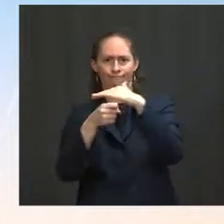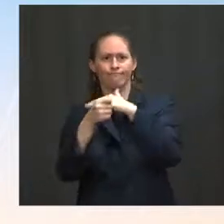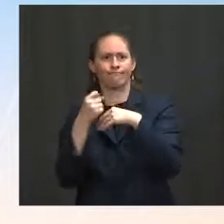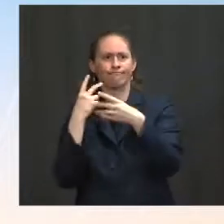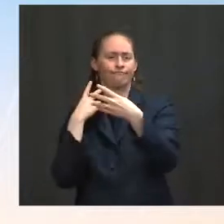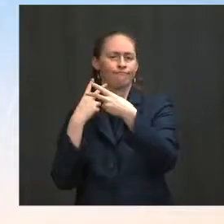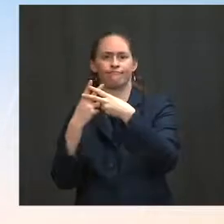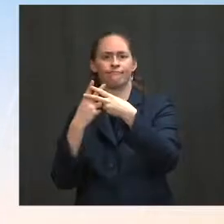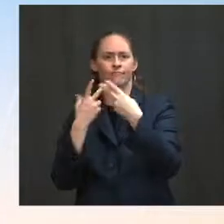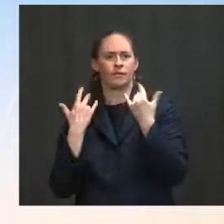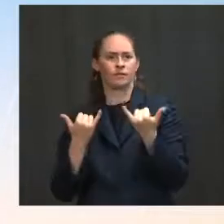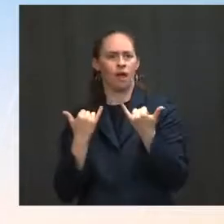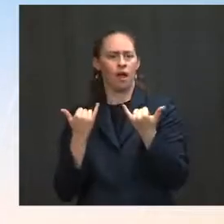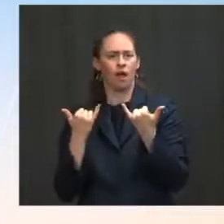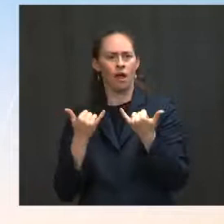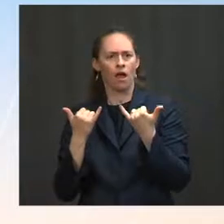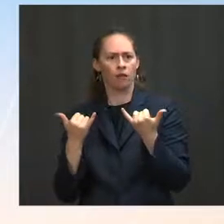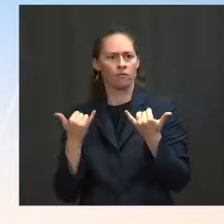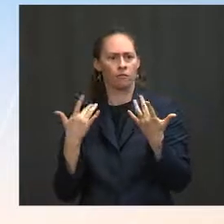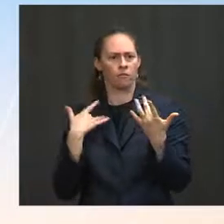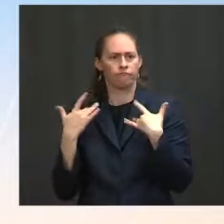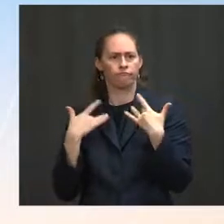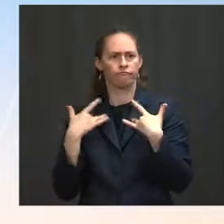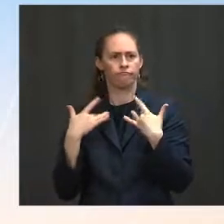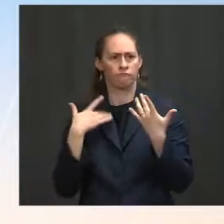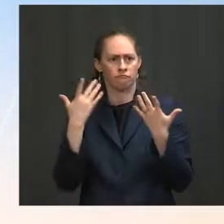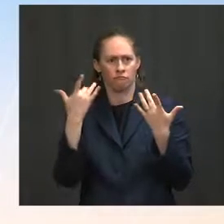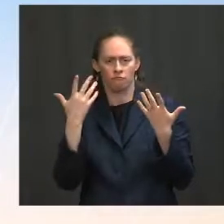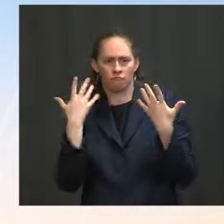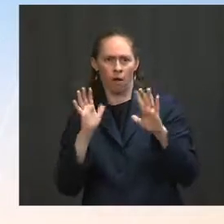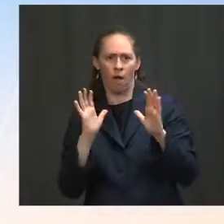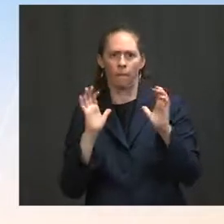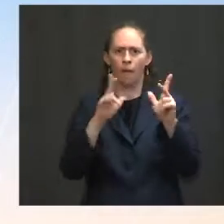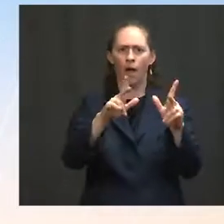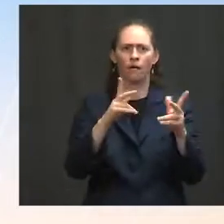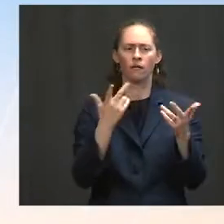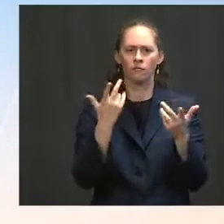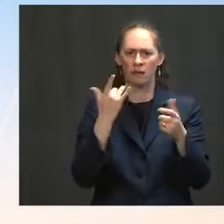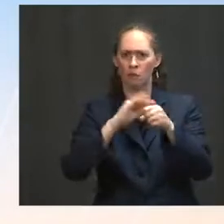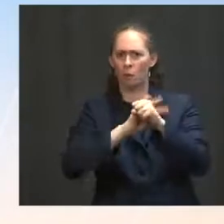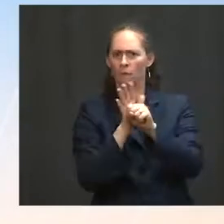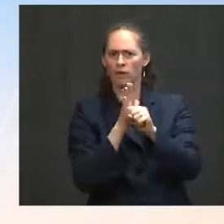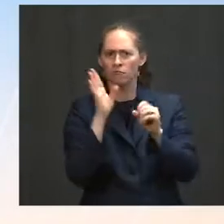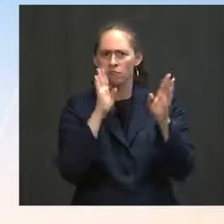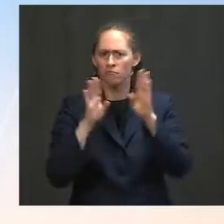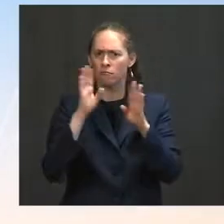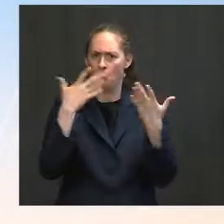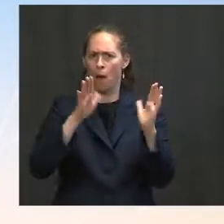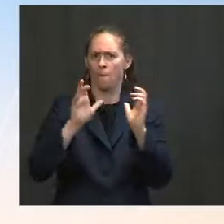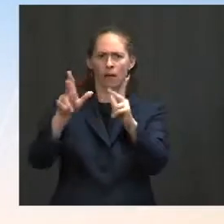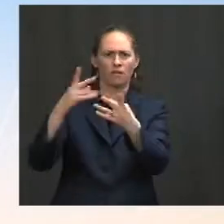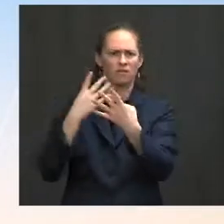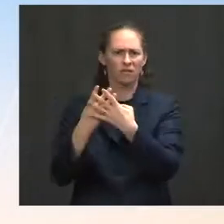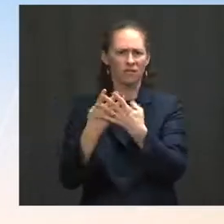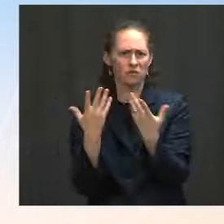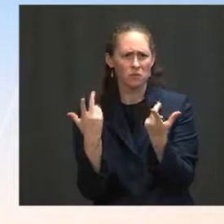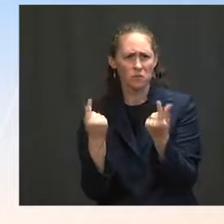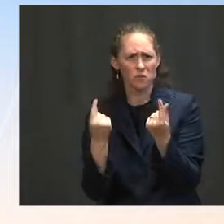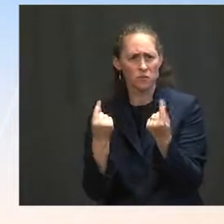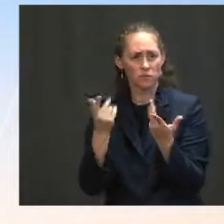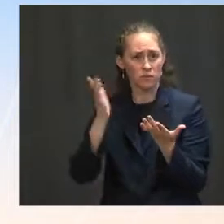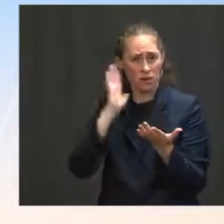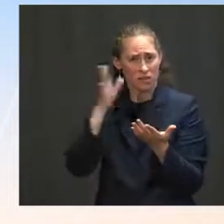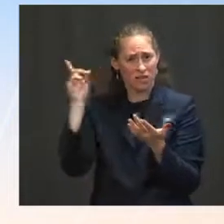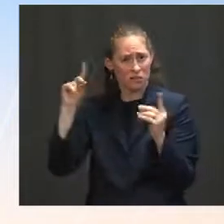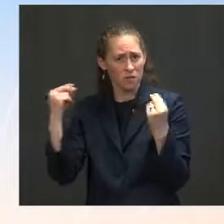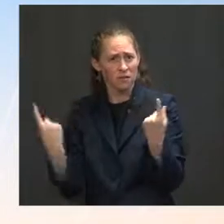back. They're saying that they want to know, is he going to make a statement? How is he going to address it? And is he willing to find a way to keep them home, whether